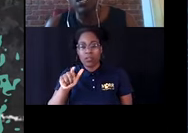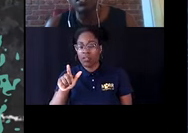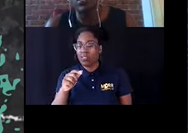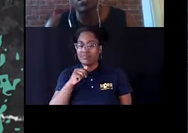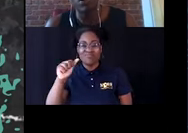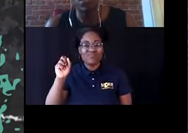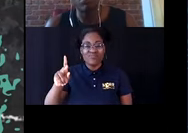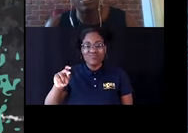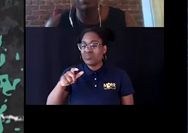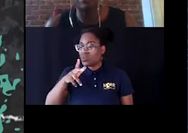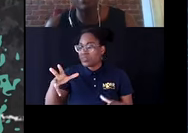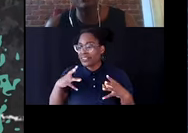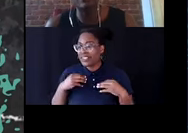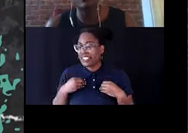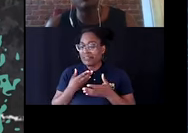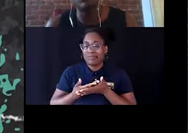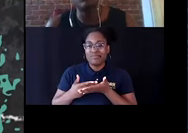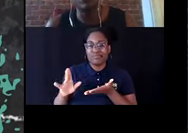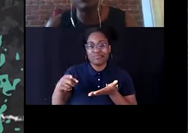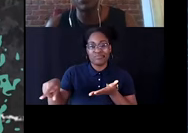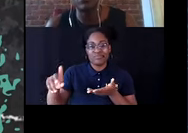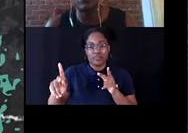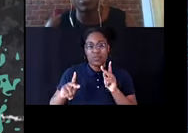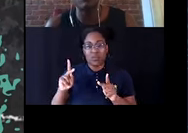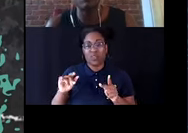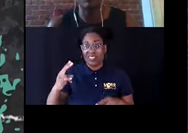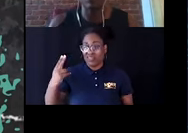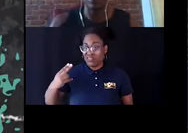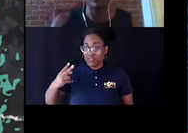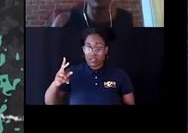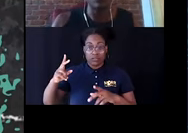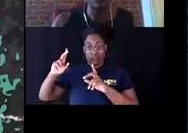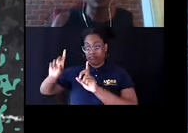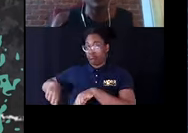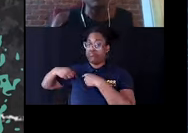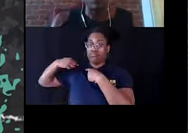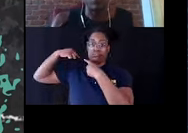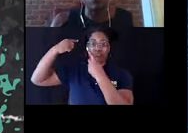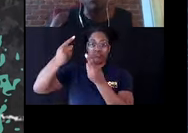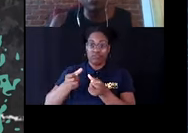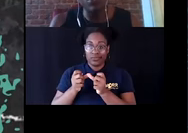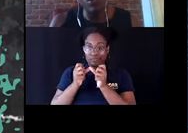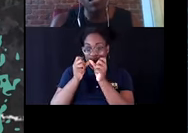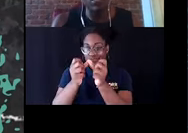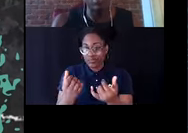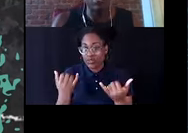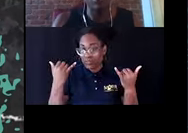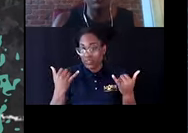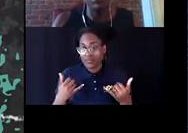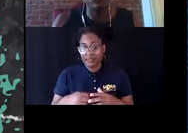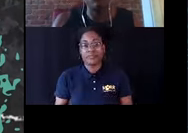we adorn our bodies, et cetera, right? And this has legacies all the way down to today. And so Maria